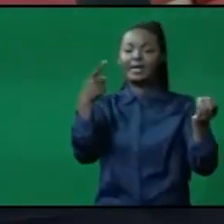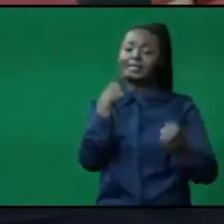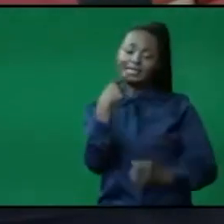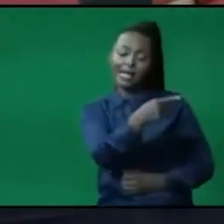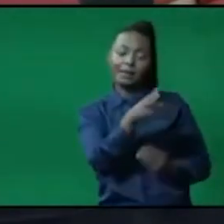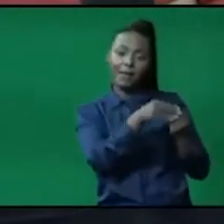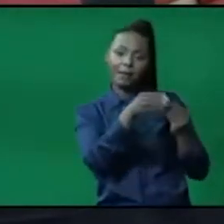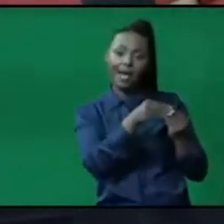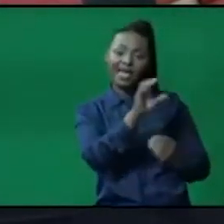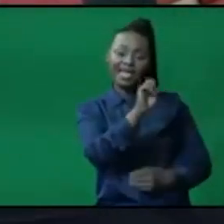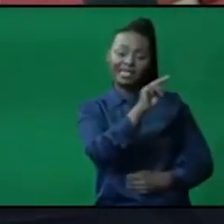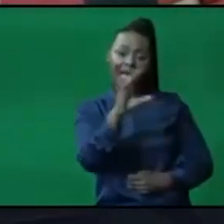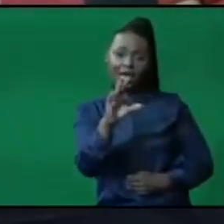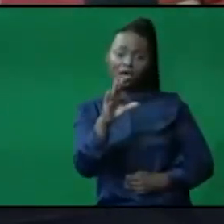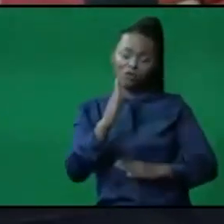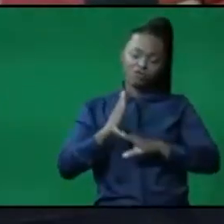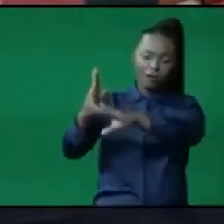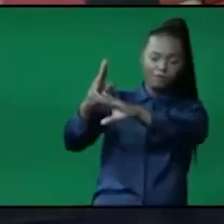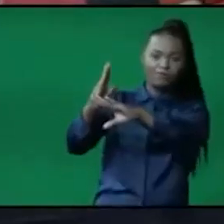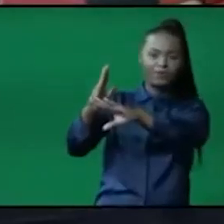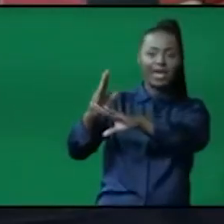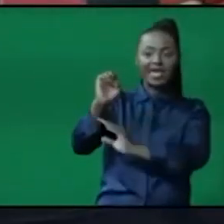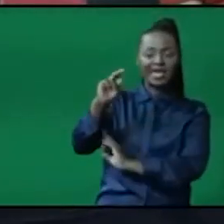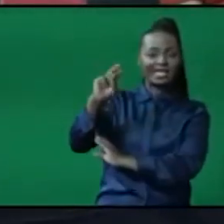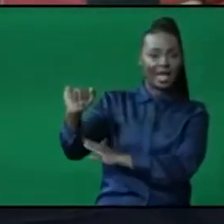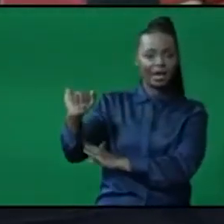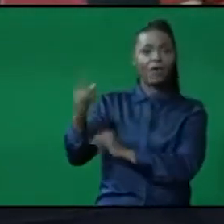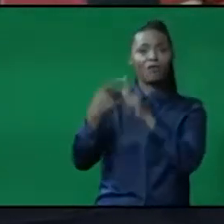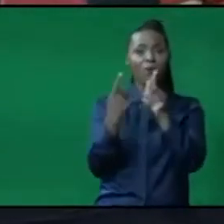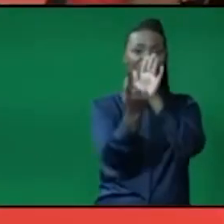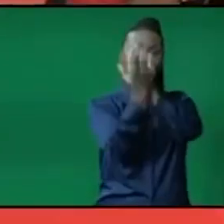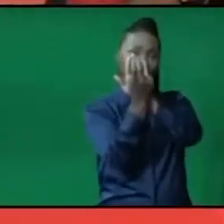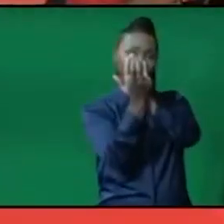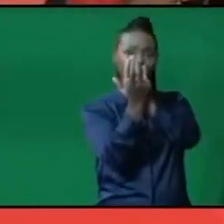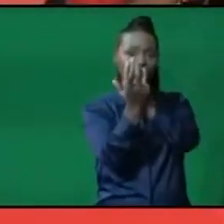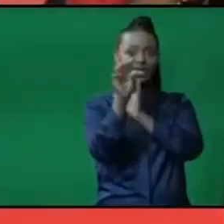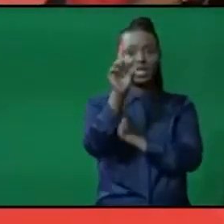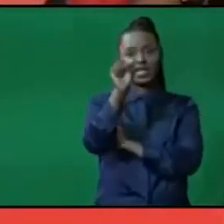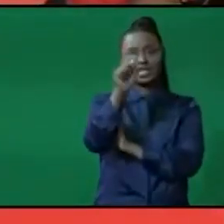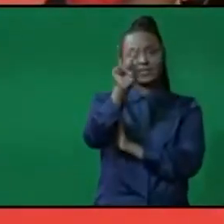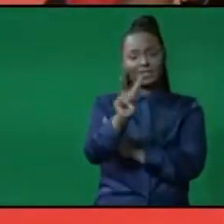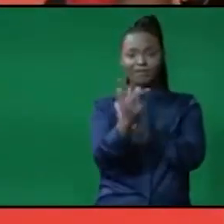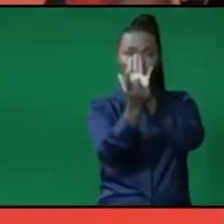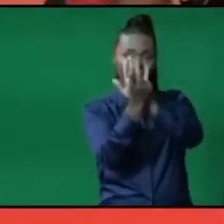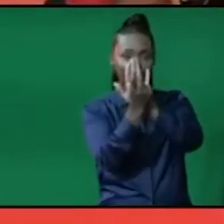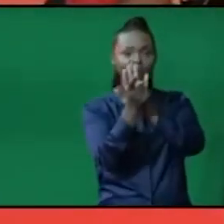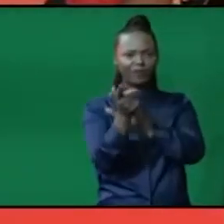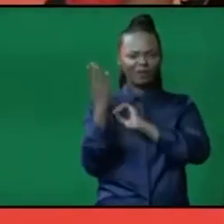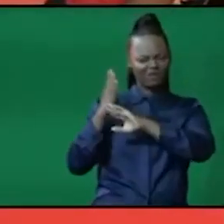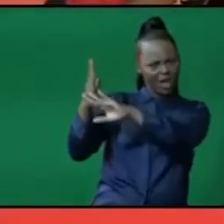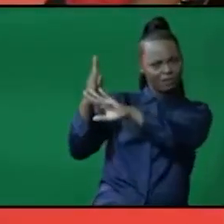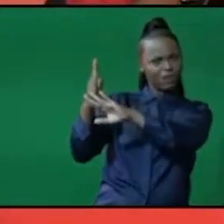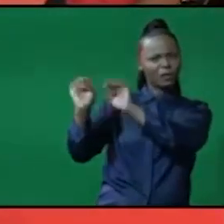block ENCA on DSTV. We blocked it. So from here, we are